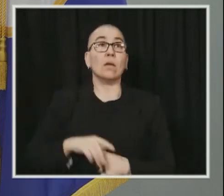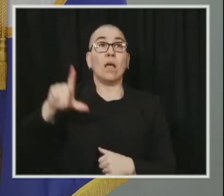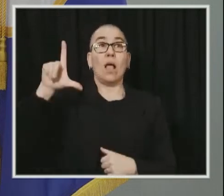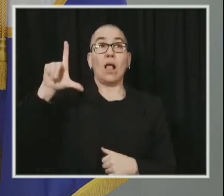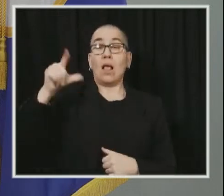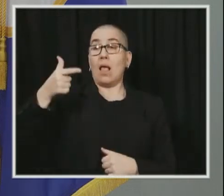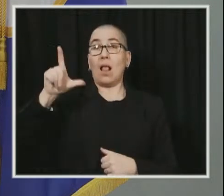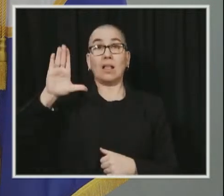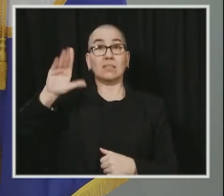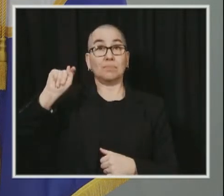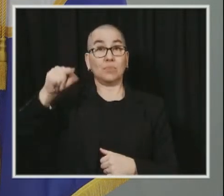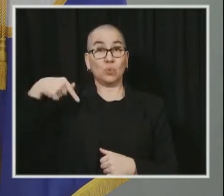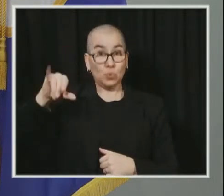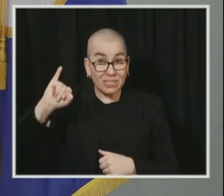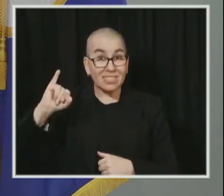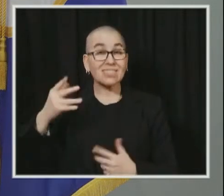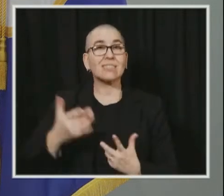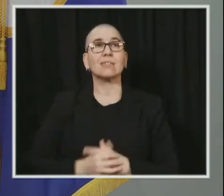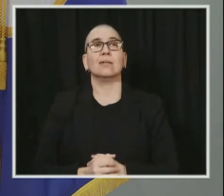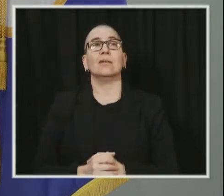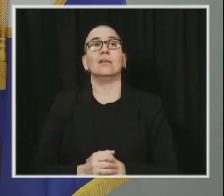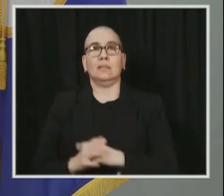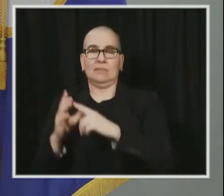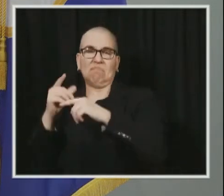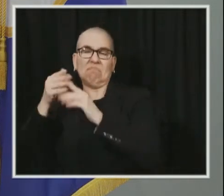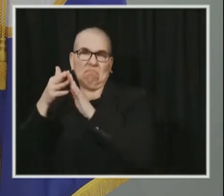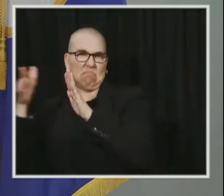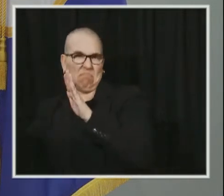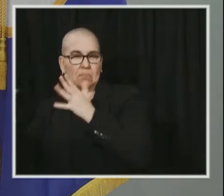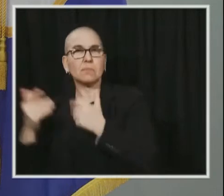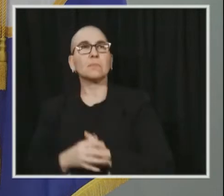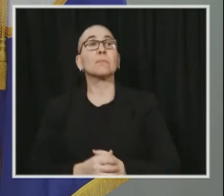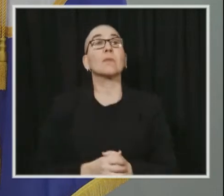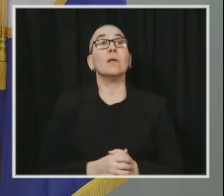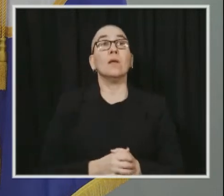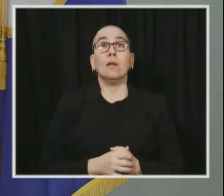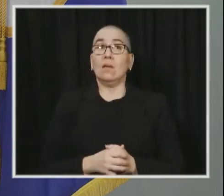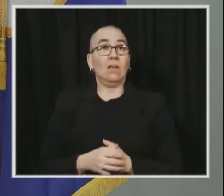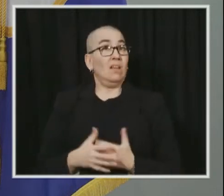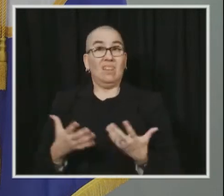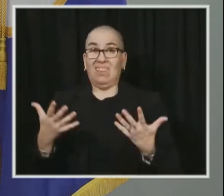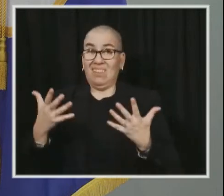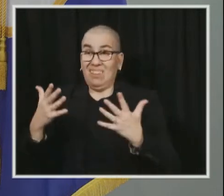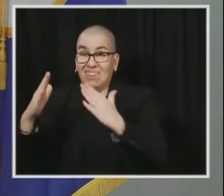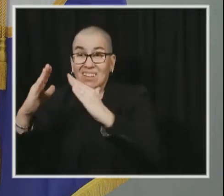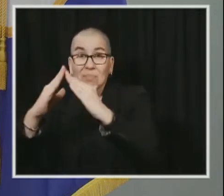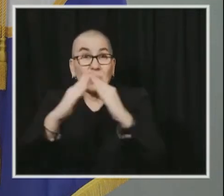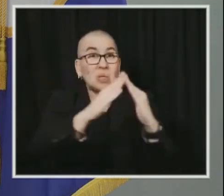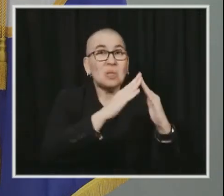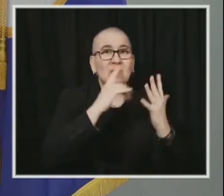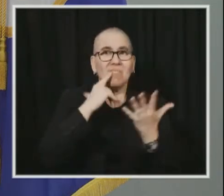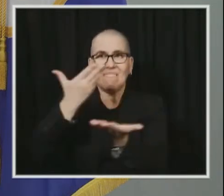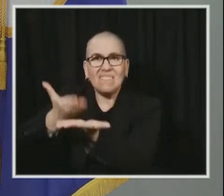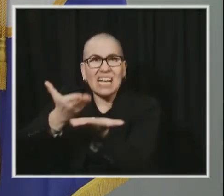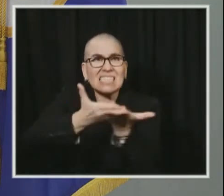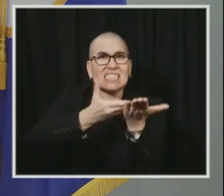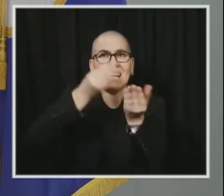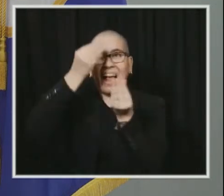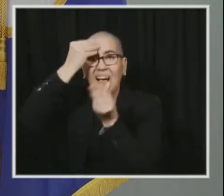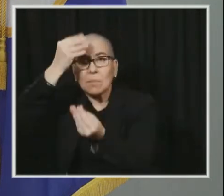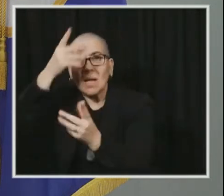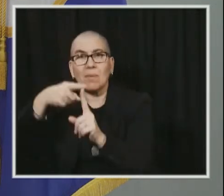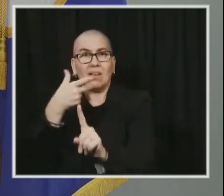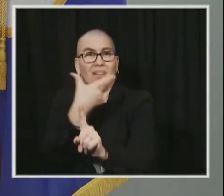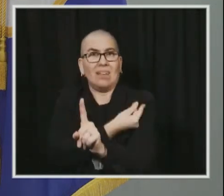disability communities to ensure that folks get factual data about vaccines and actionable information